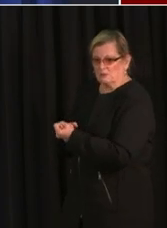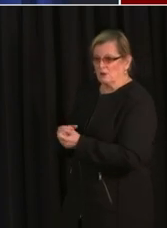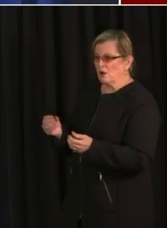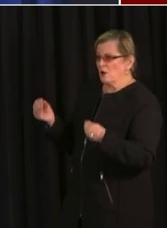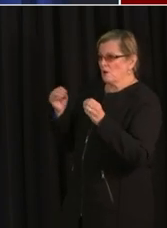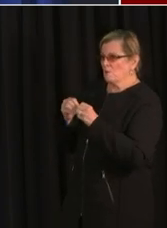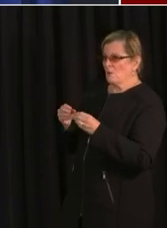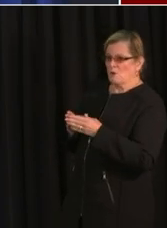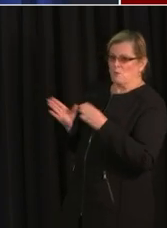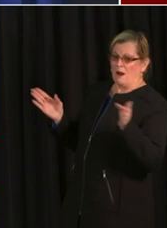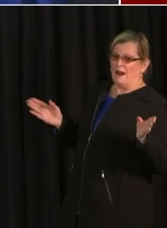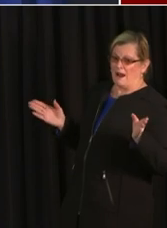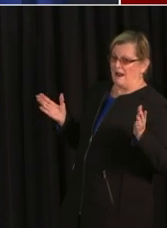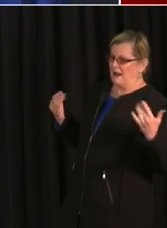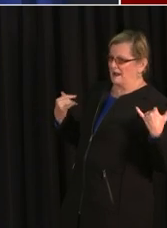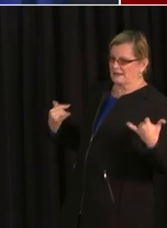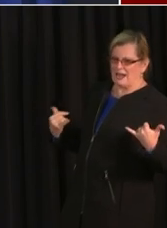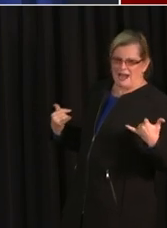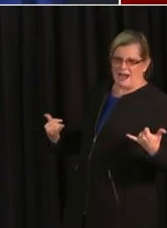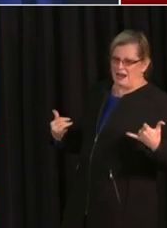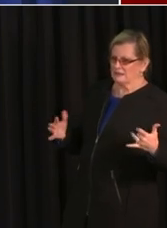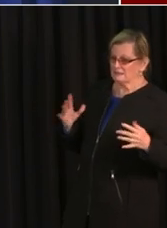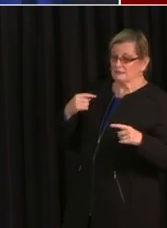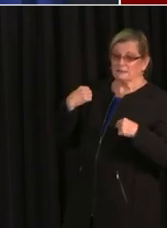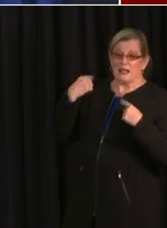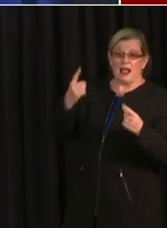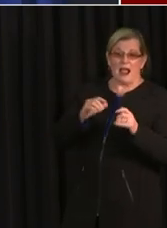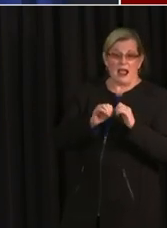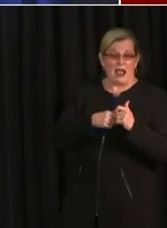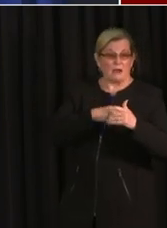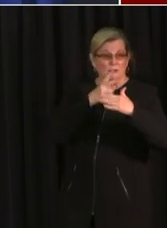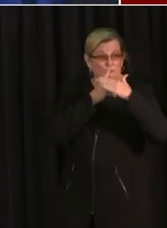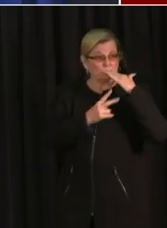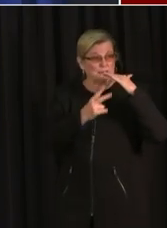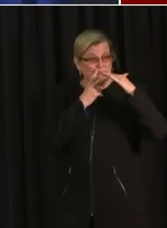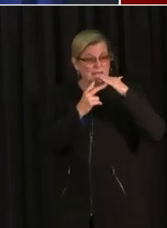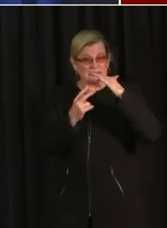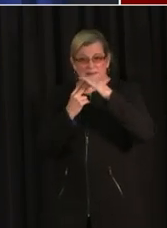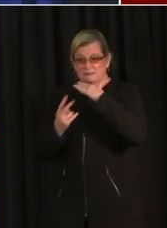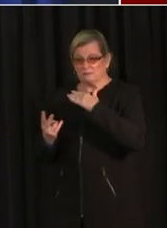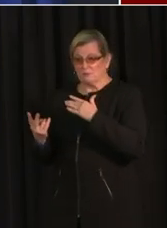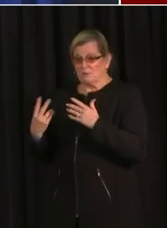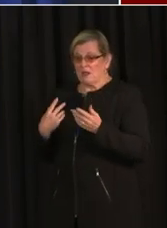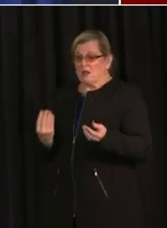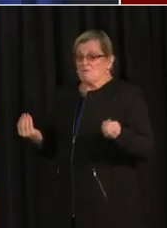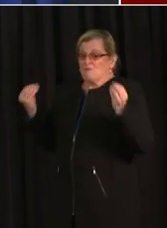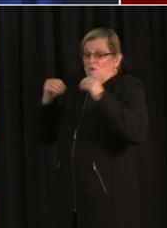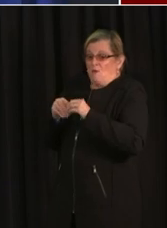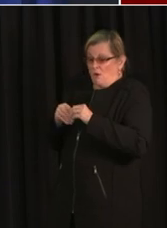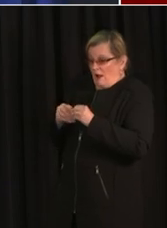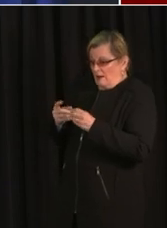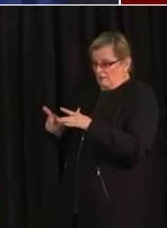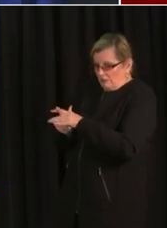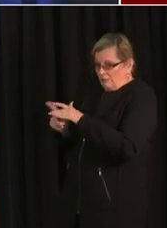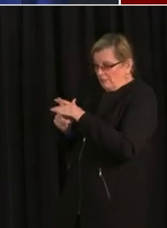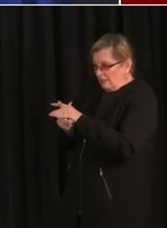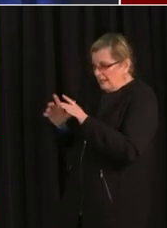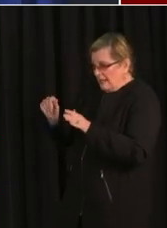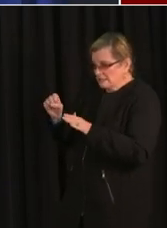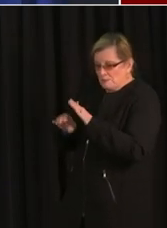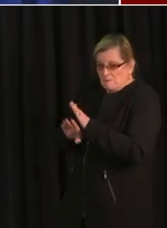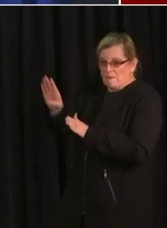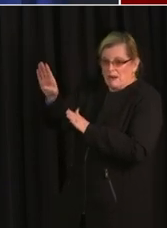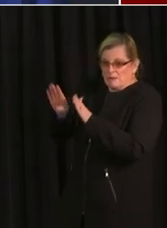widely available, but as we change the trajectory, we have more cases being diagnosed. If we have more